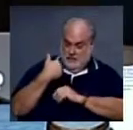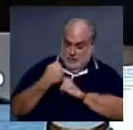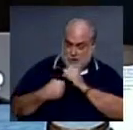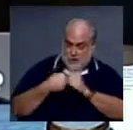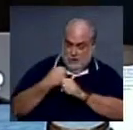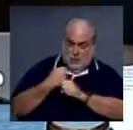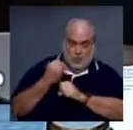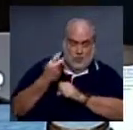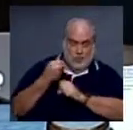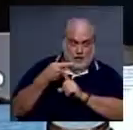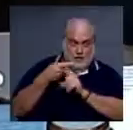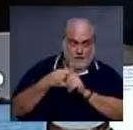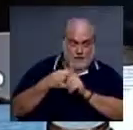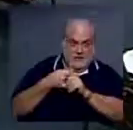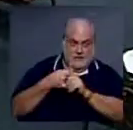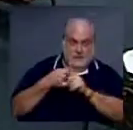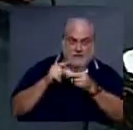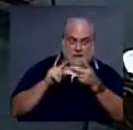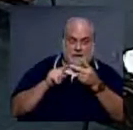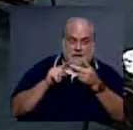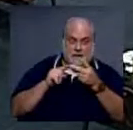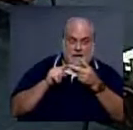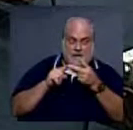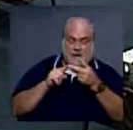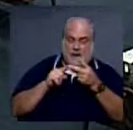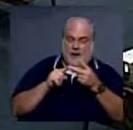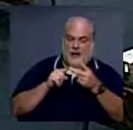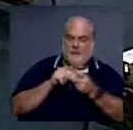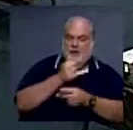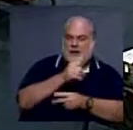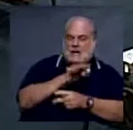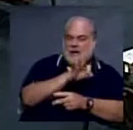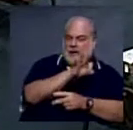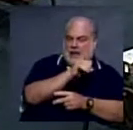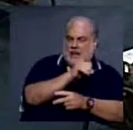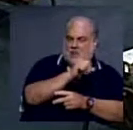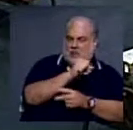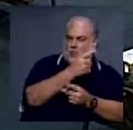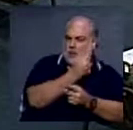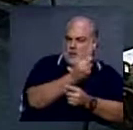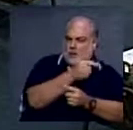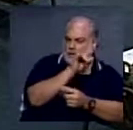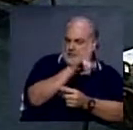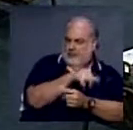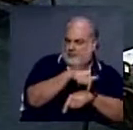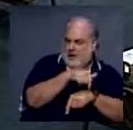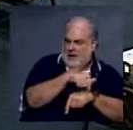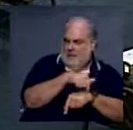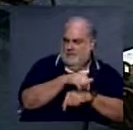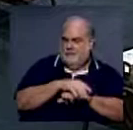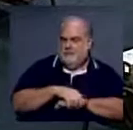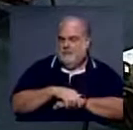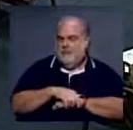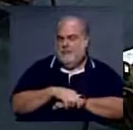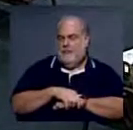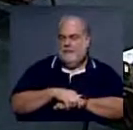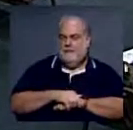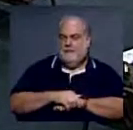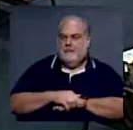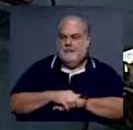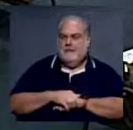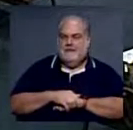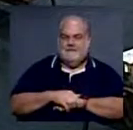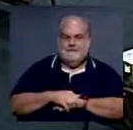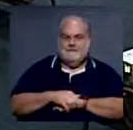last 12 months? Yes, and then also he's going to go back and look at what we did in the 90s to curfew some of these kids.